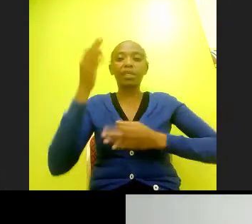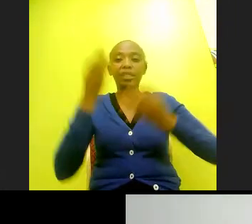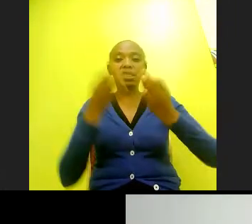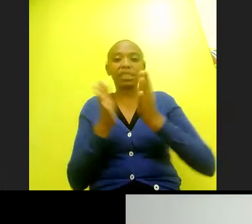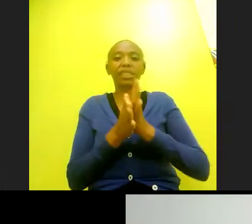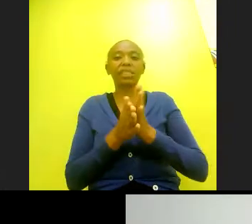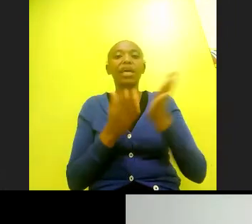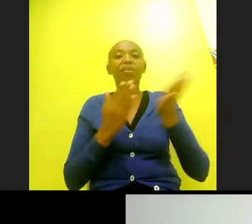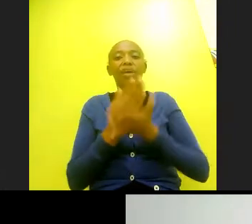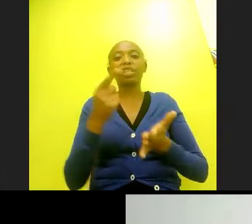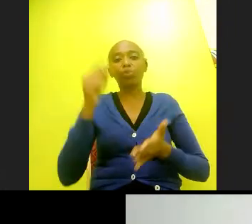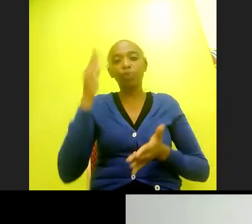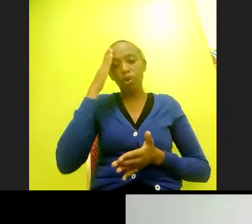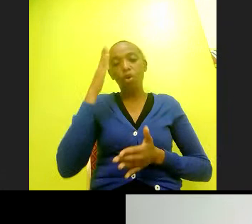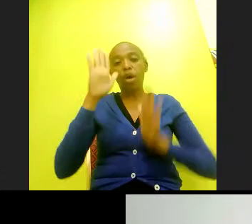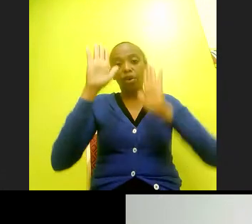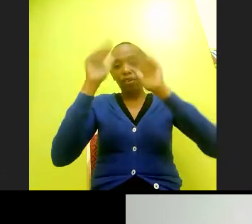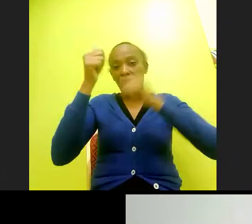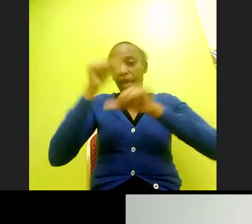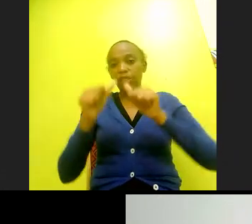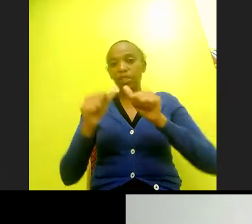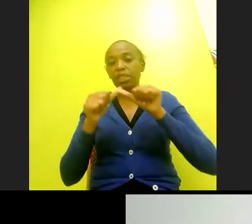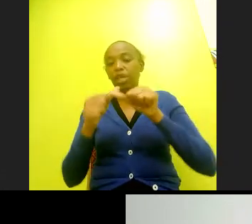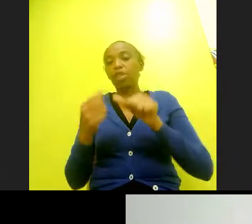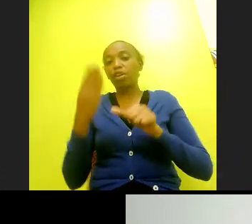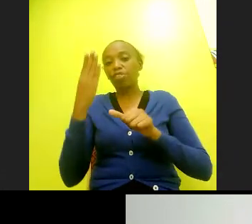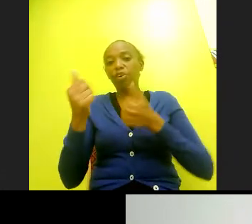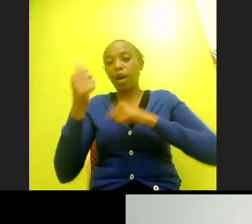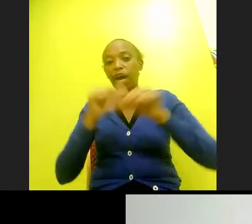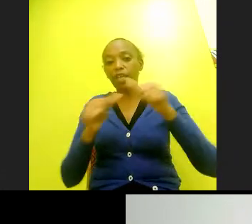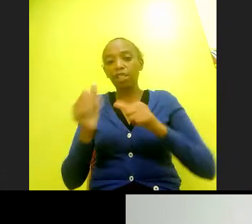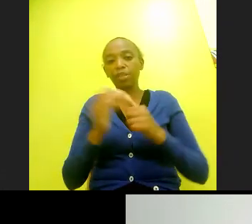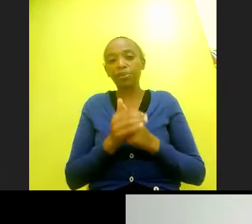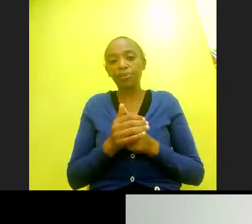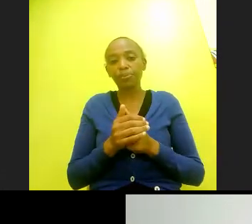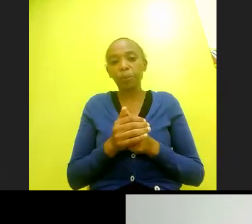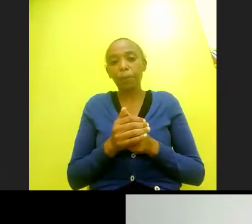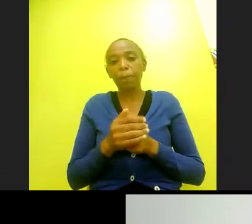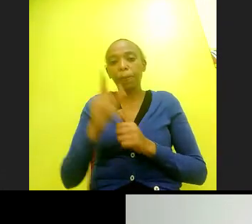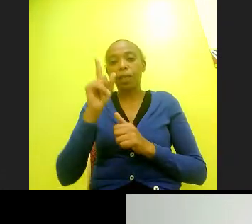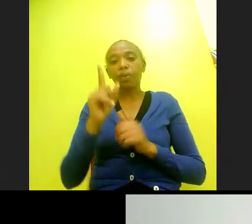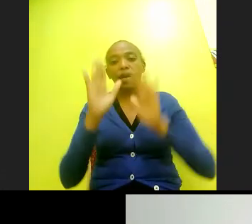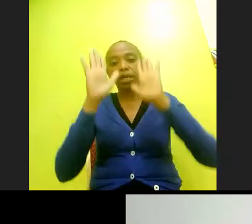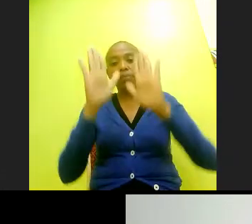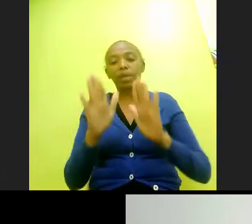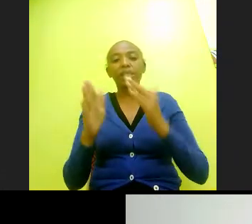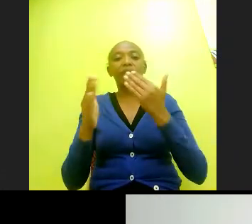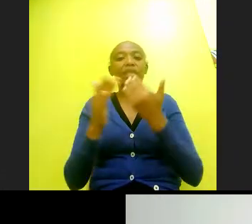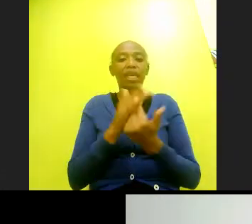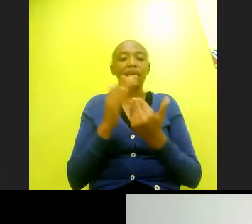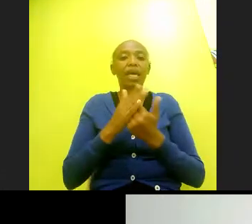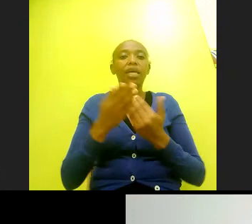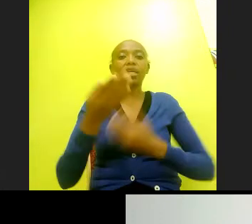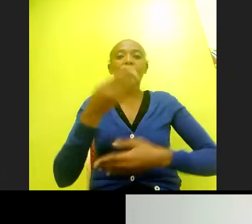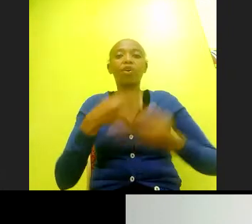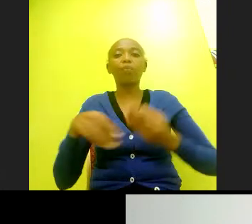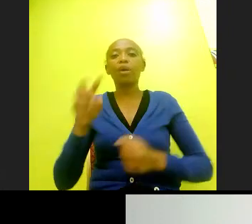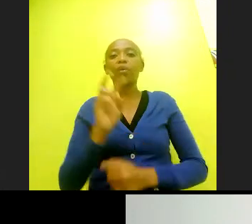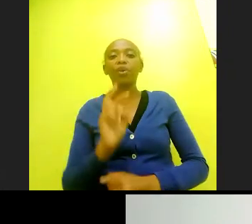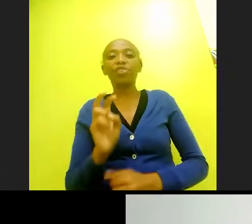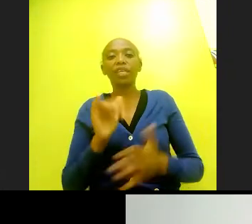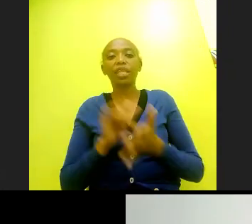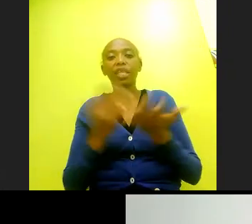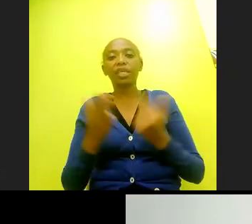key actions within the 4 actions of the Action Coalition, one of the main ones is the care economy. We've seen that